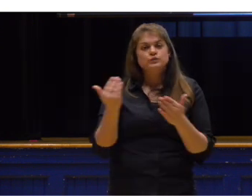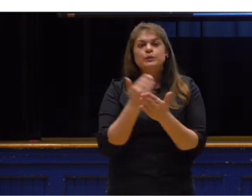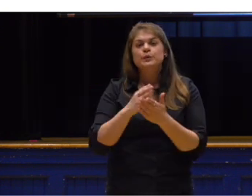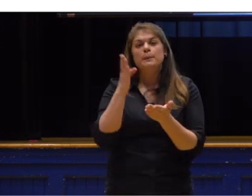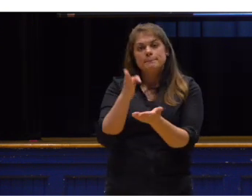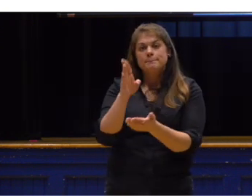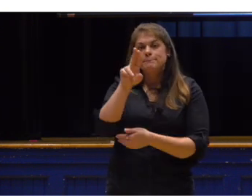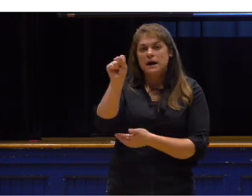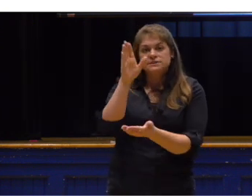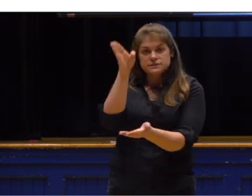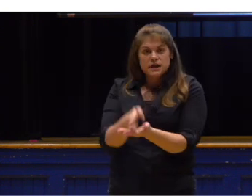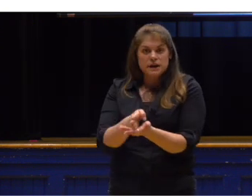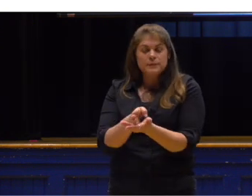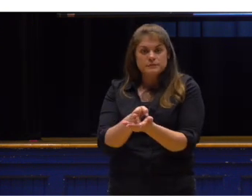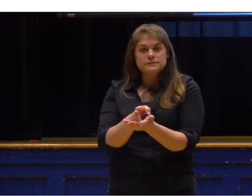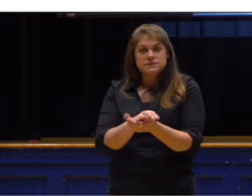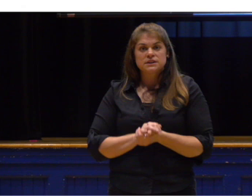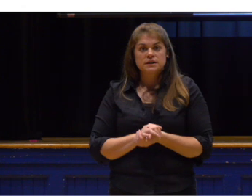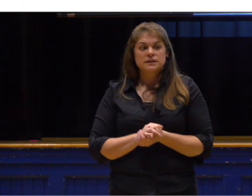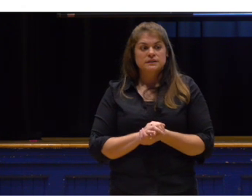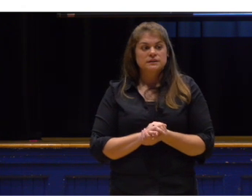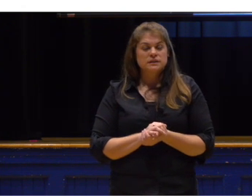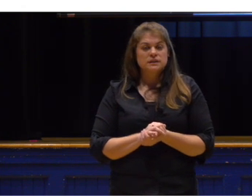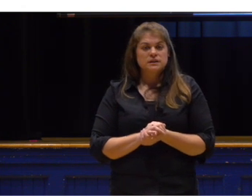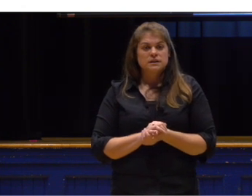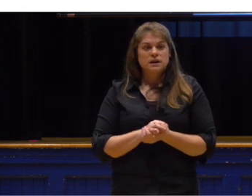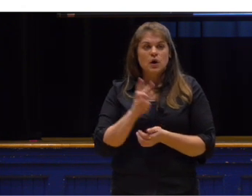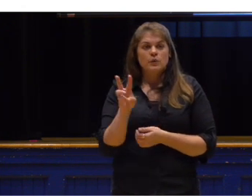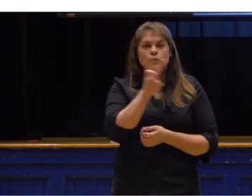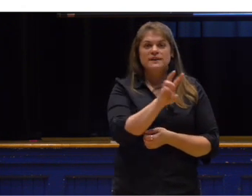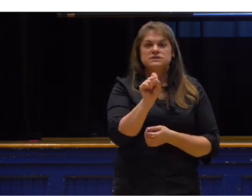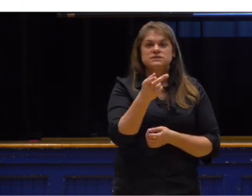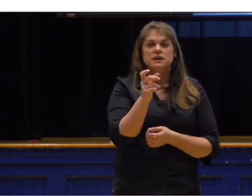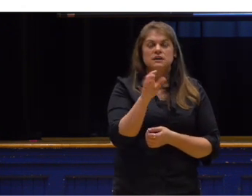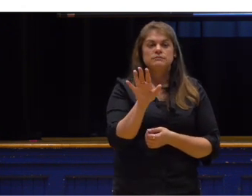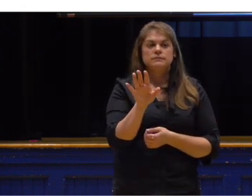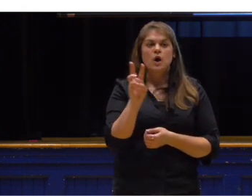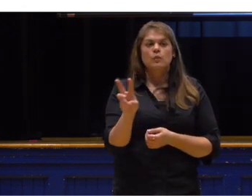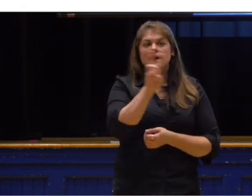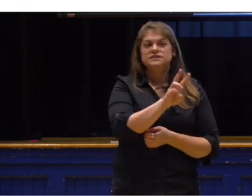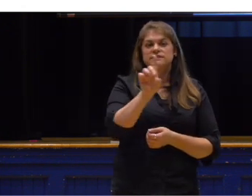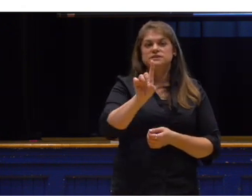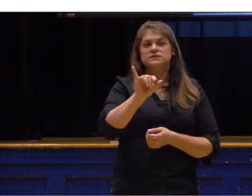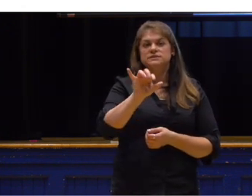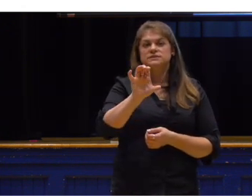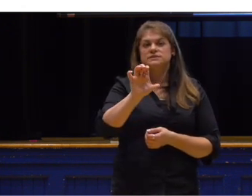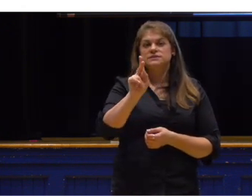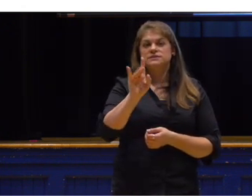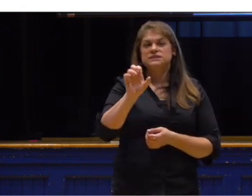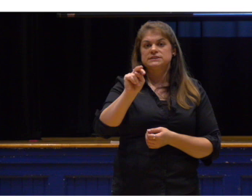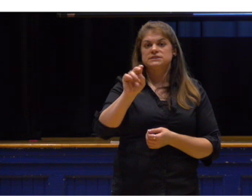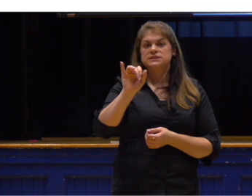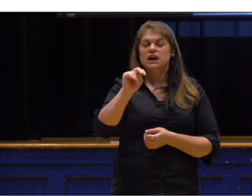stops, there will be just west of just west of Dickinson, going